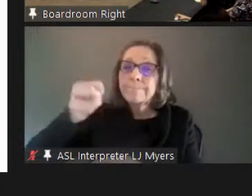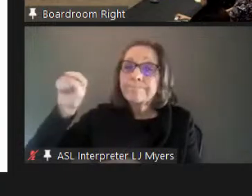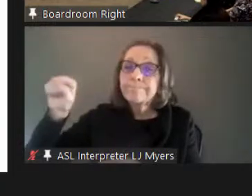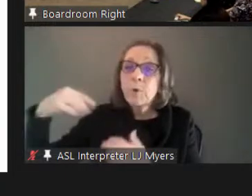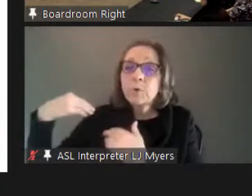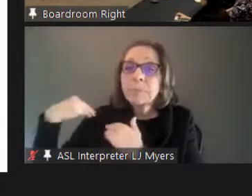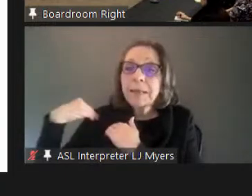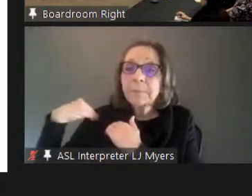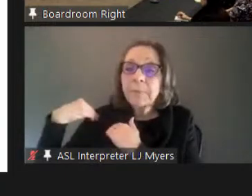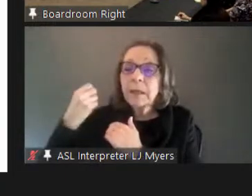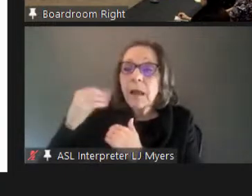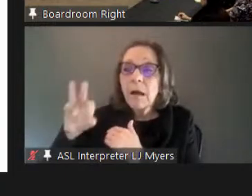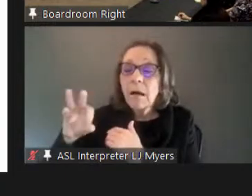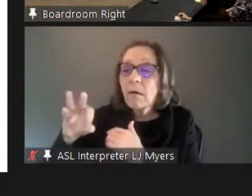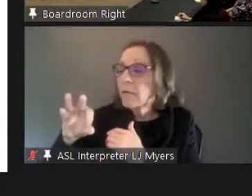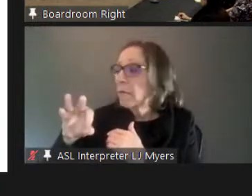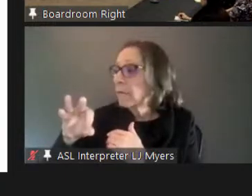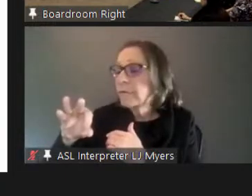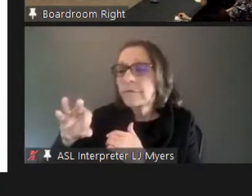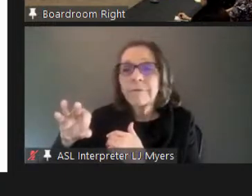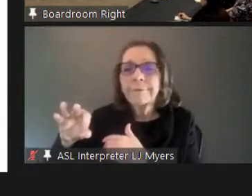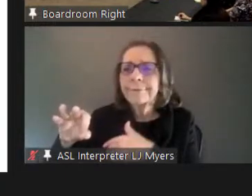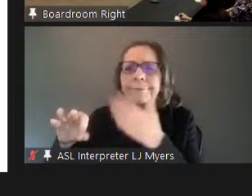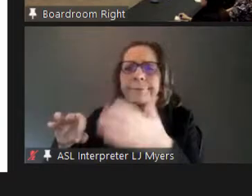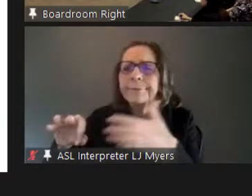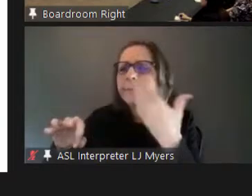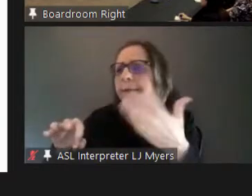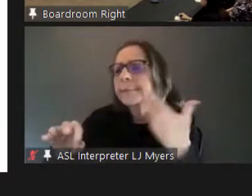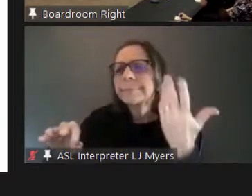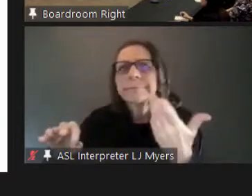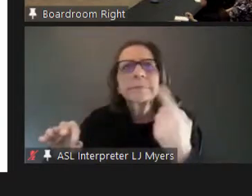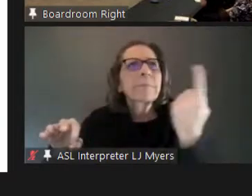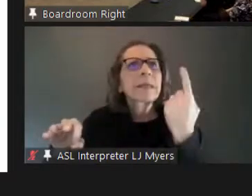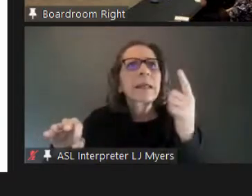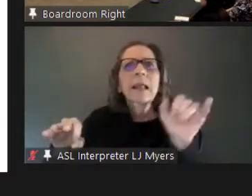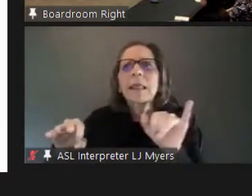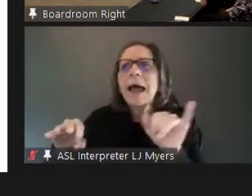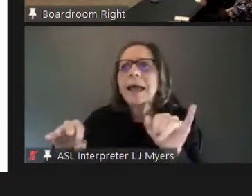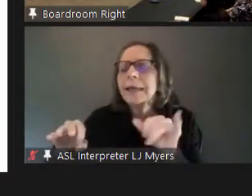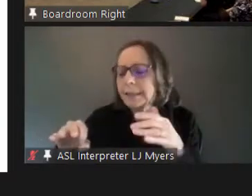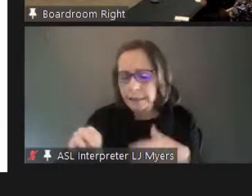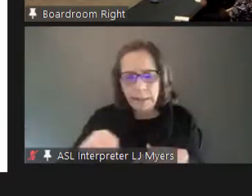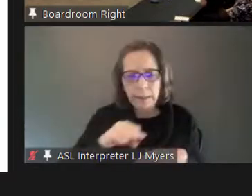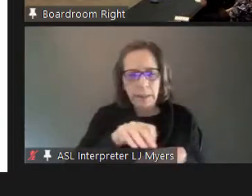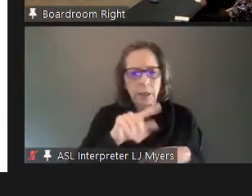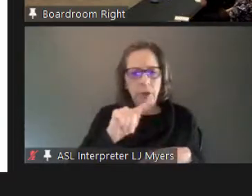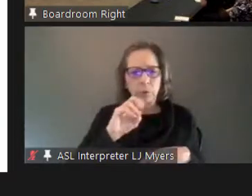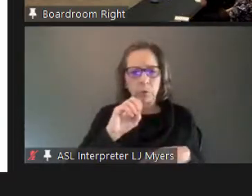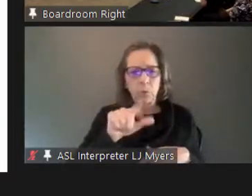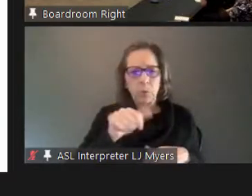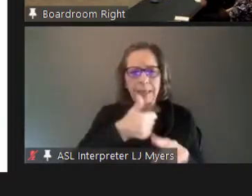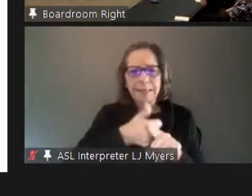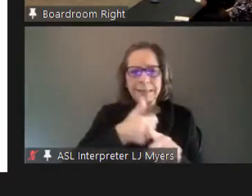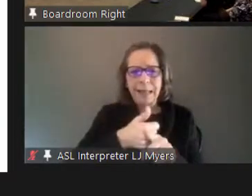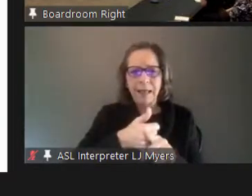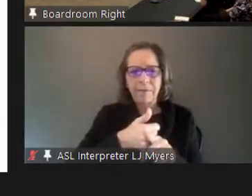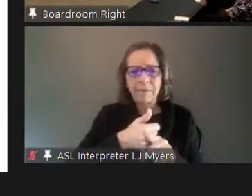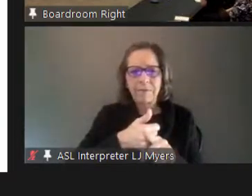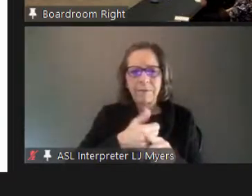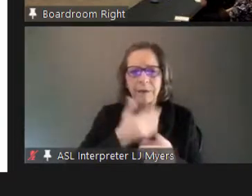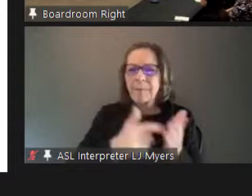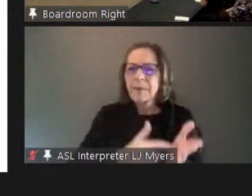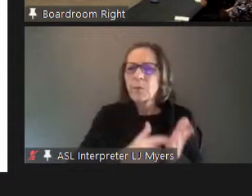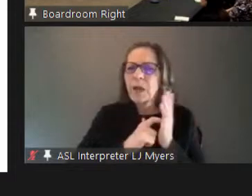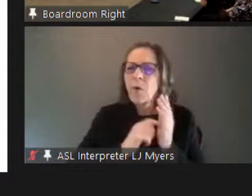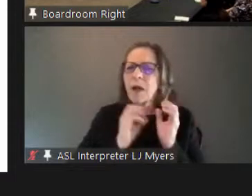would a factor such as the tool itself perhaps requiring